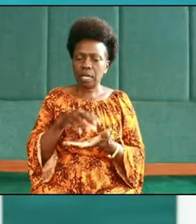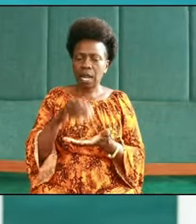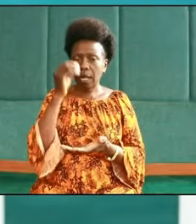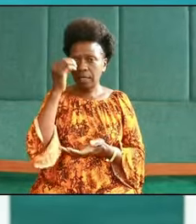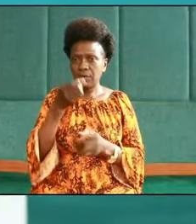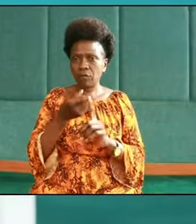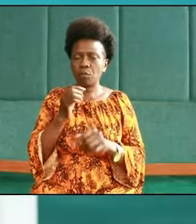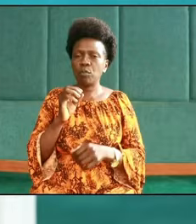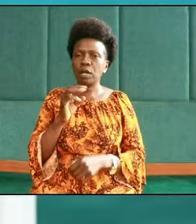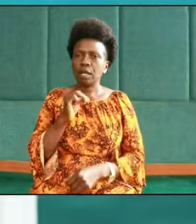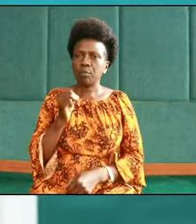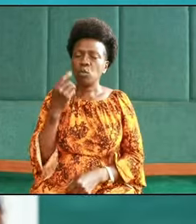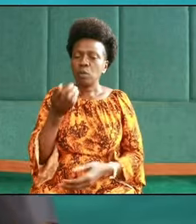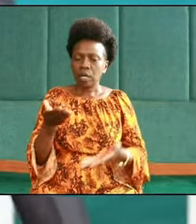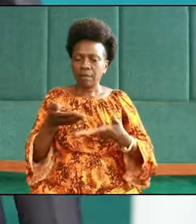us his strength.